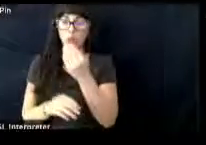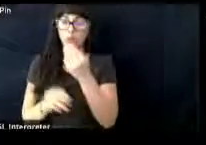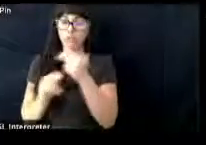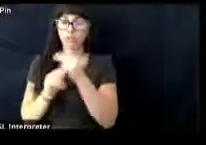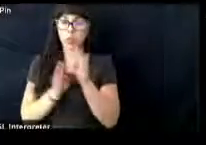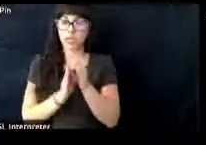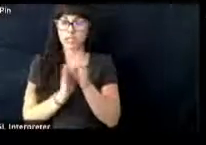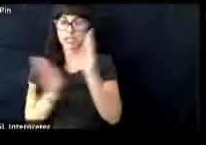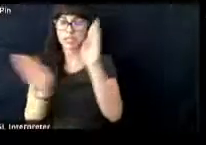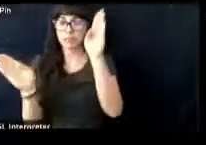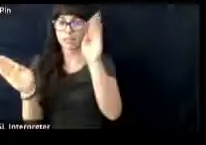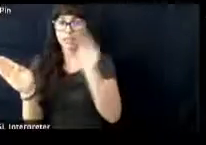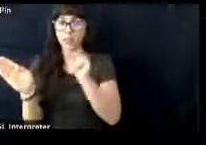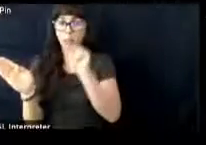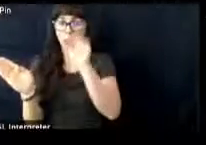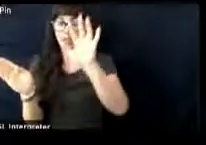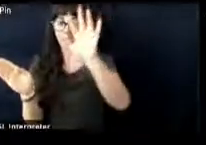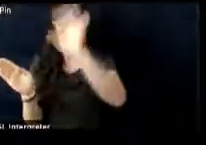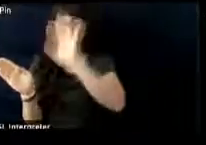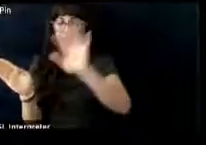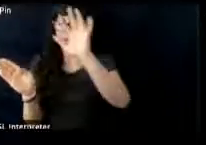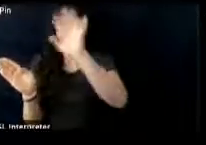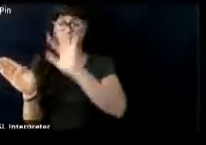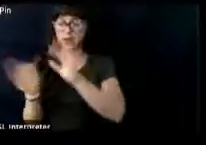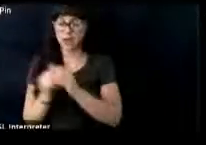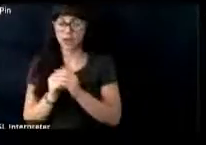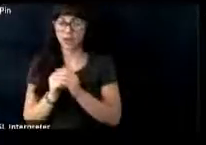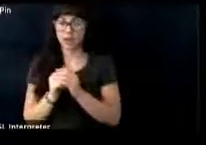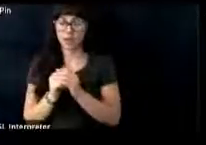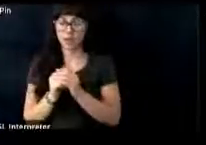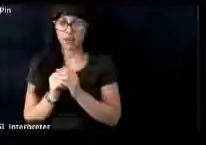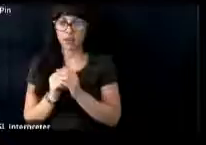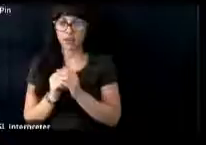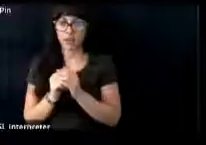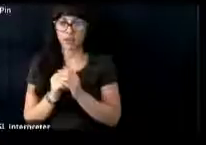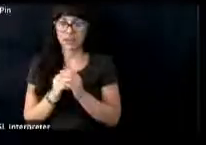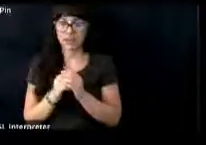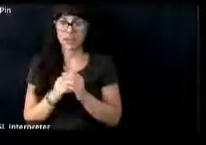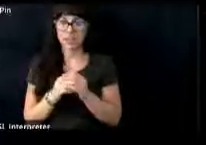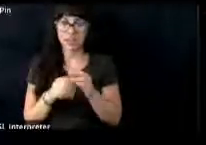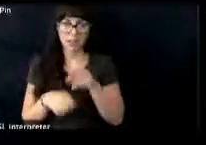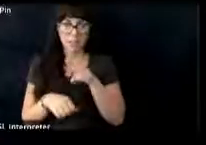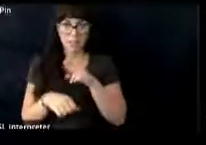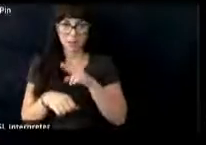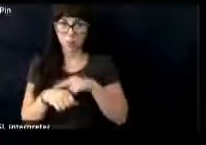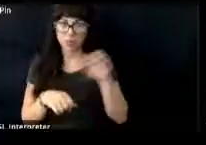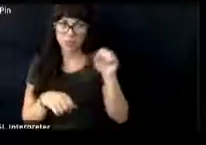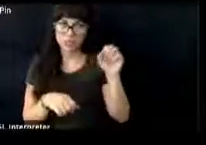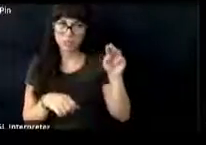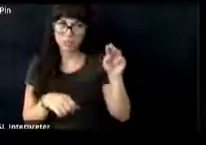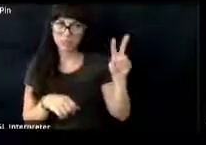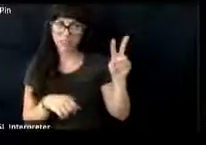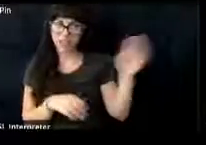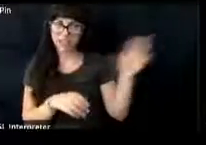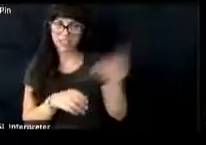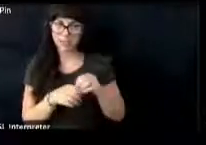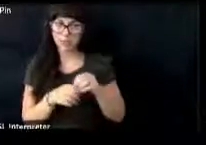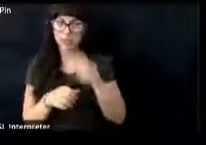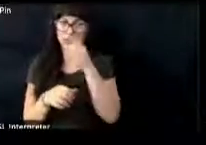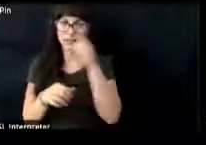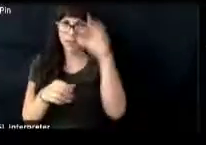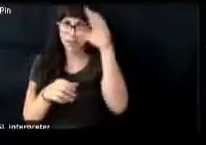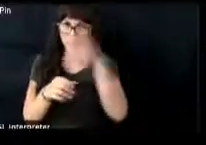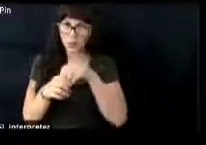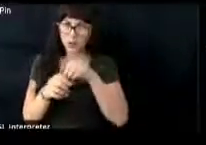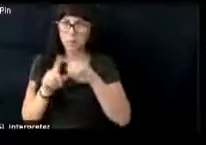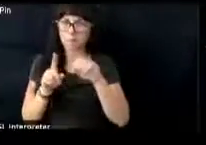So we're our own little separate little area there. Of course, Simi Valley is included in that, and Lancaster, but it's obviously